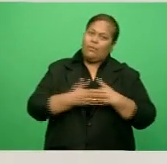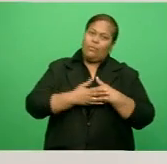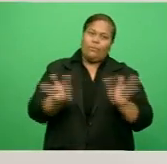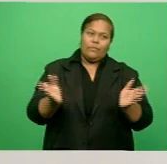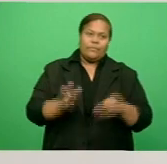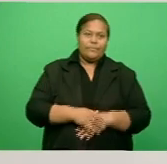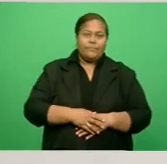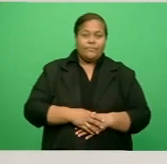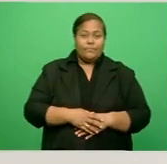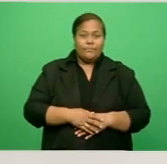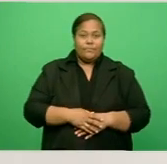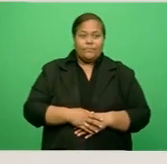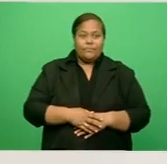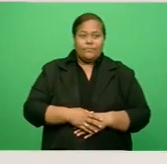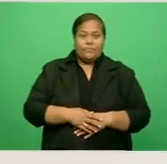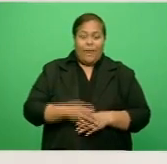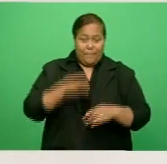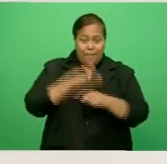will open.